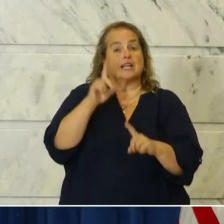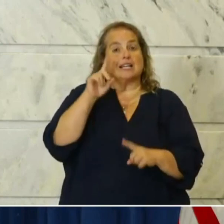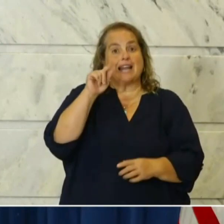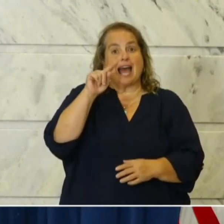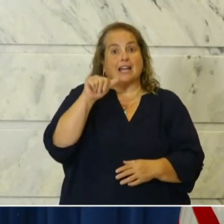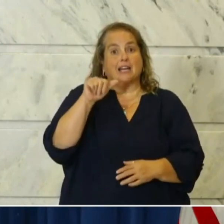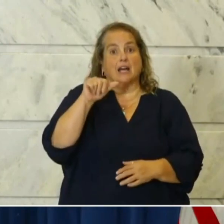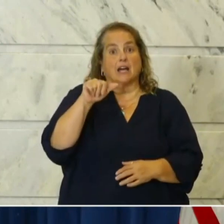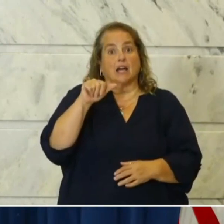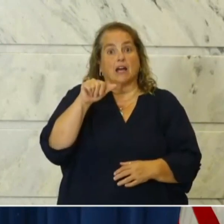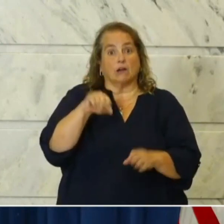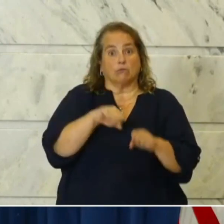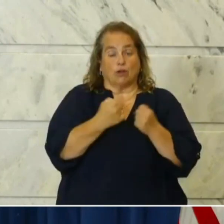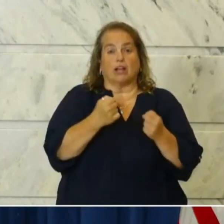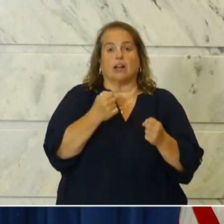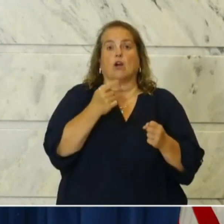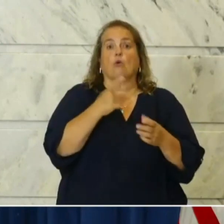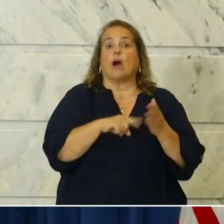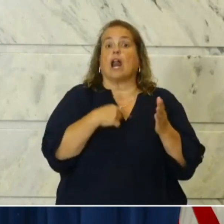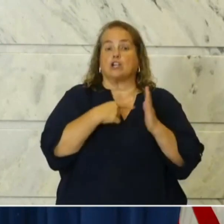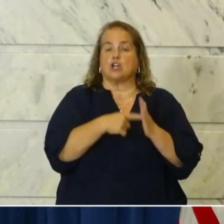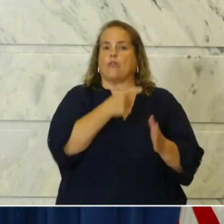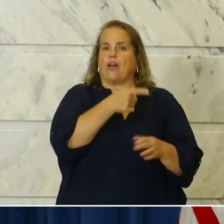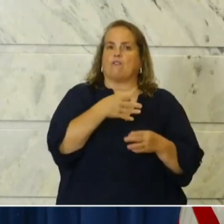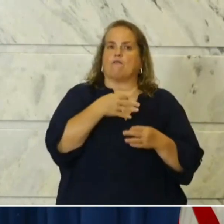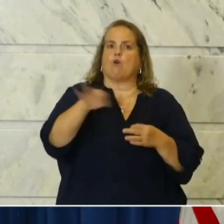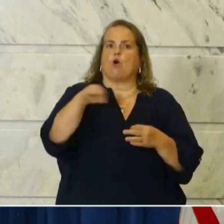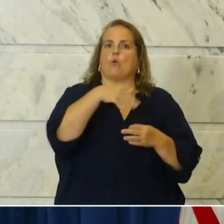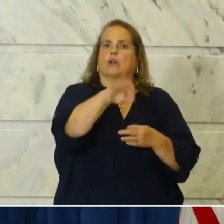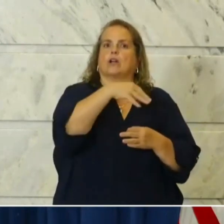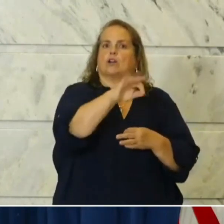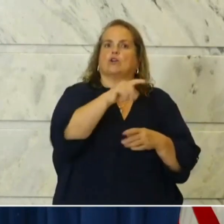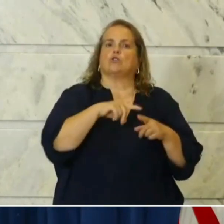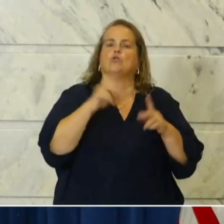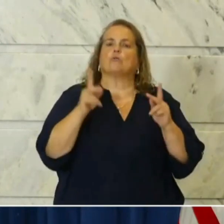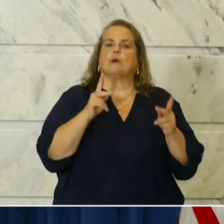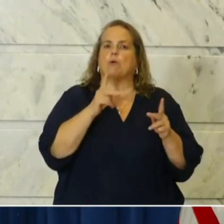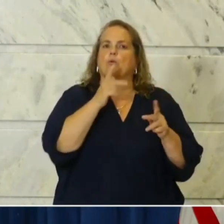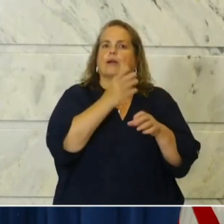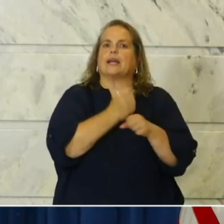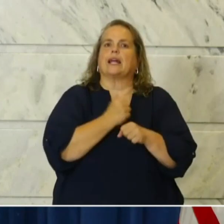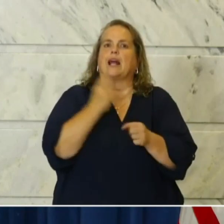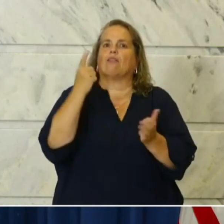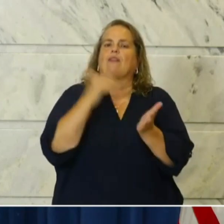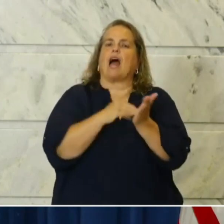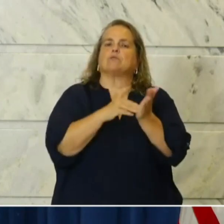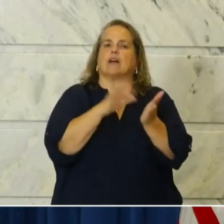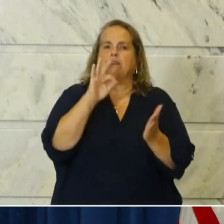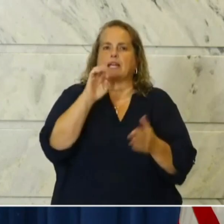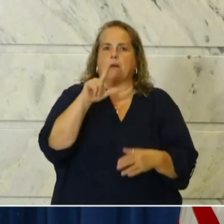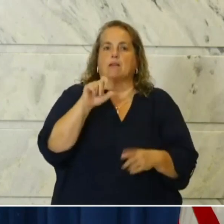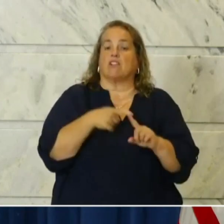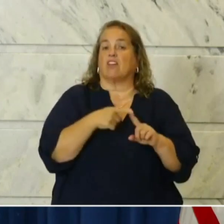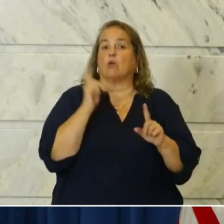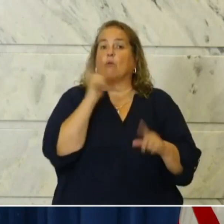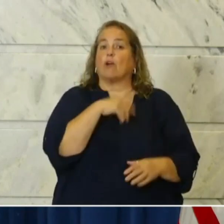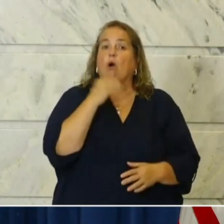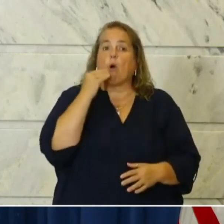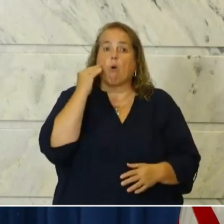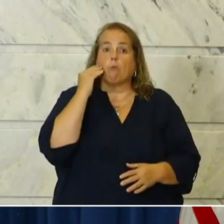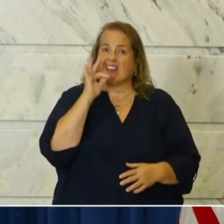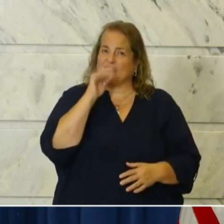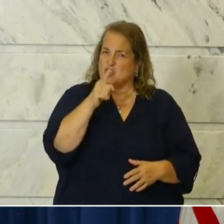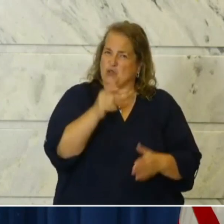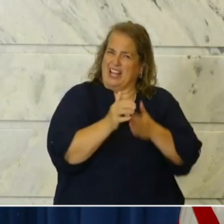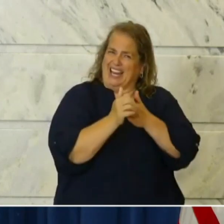forwarded an email to people that are getting thousands of emails and then went home. If you're the head of something, you got a